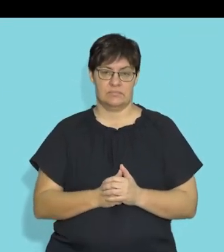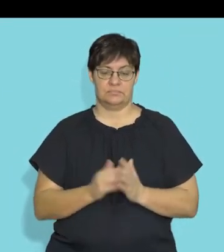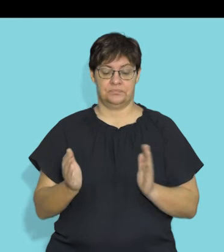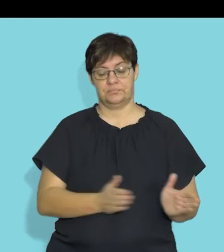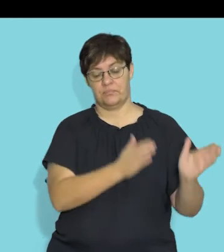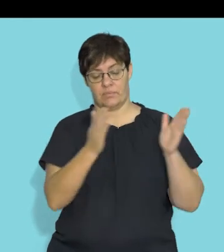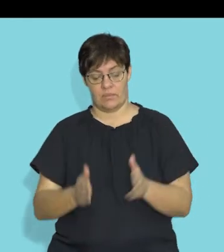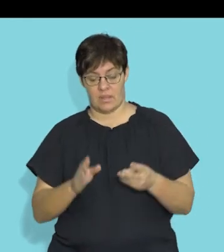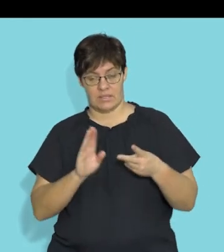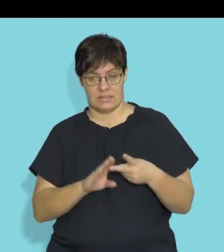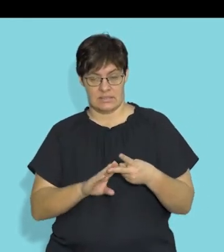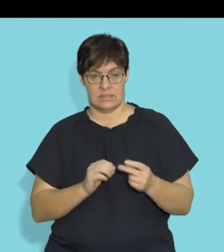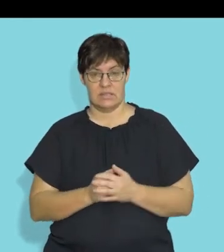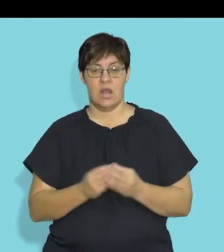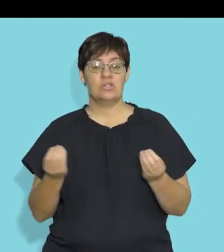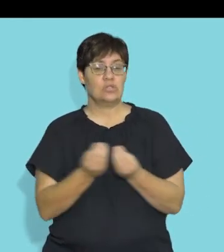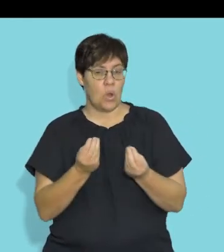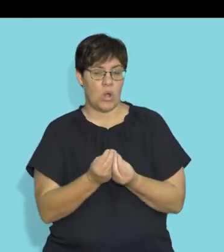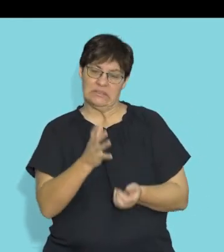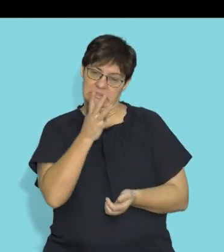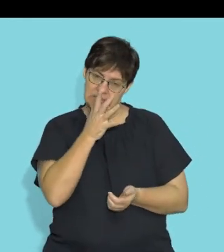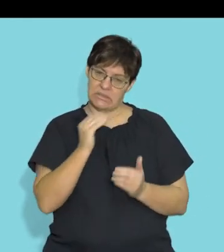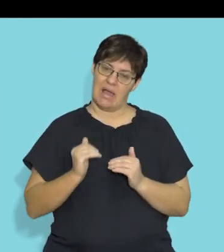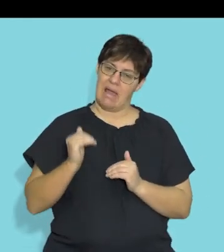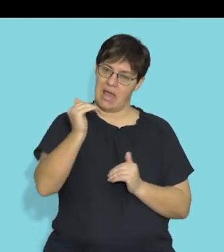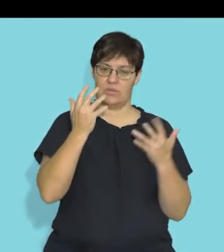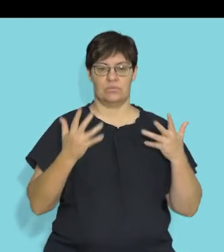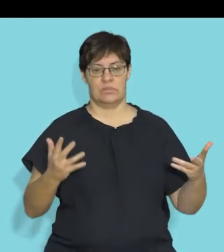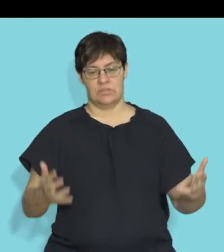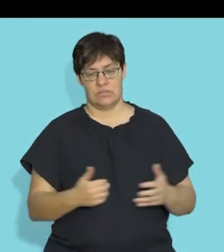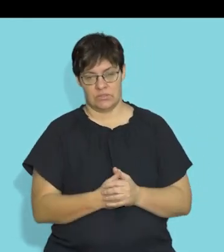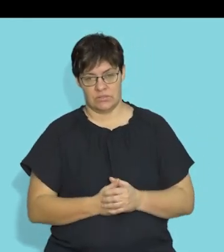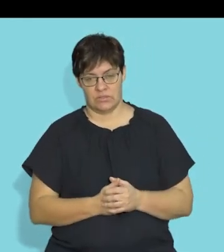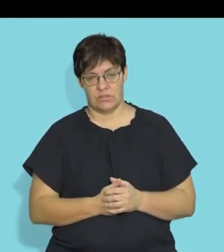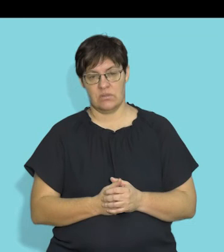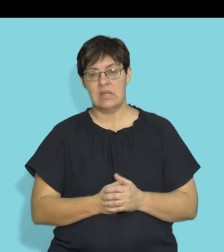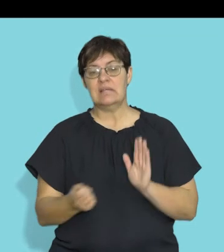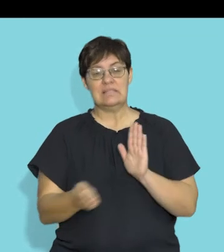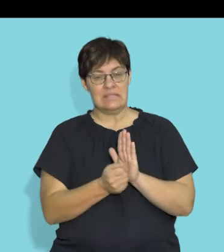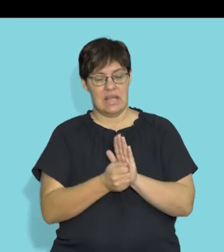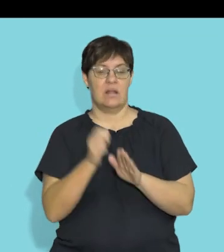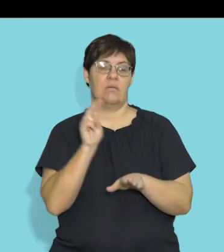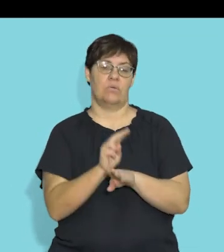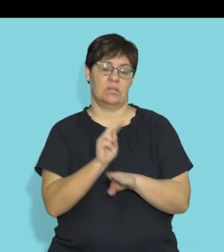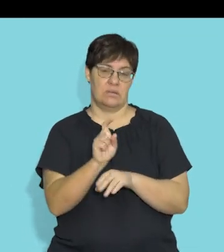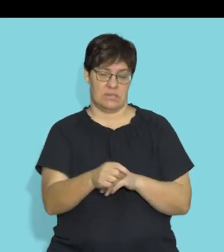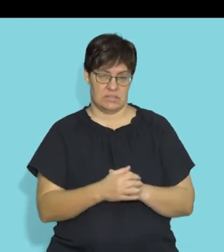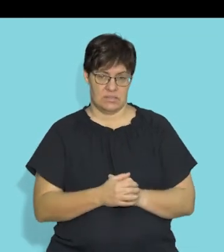item or the next challenge that we had was the high stock. Remember, monitor your